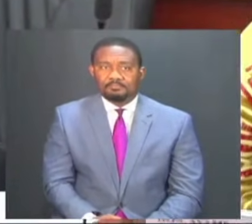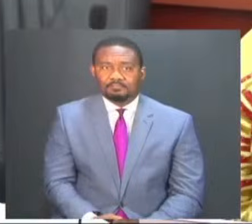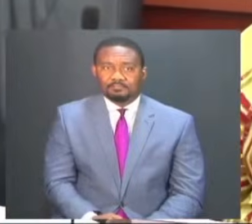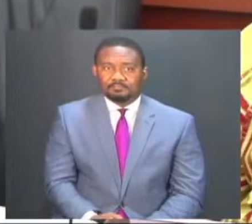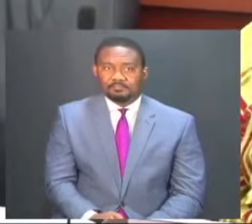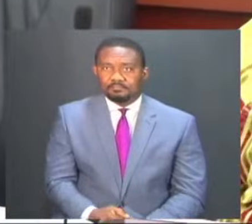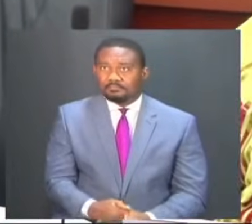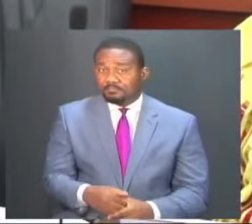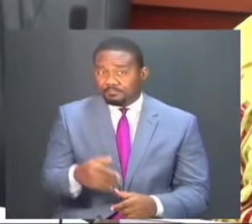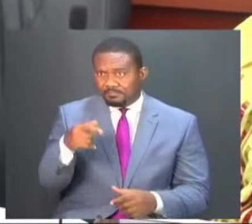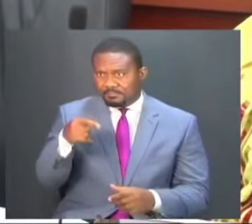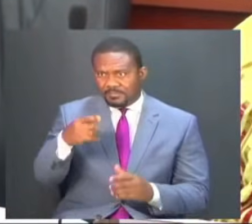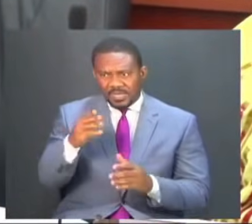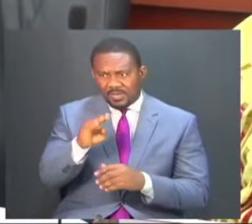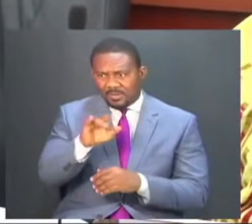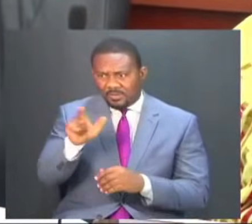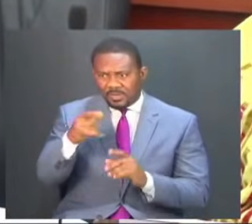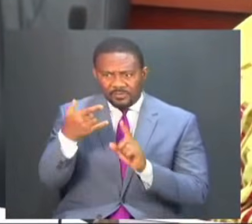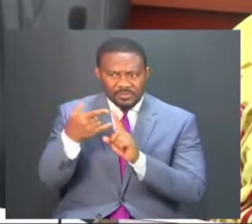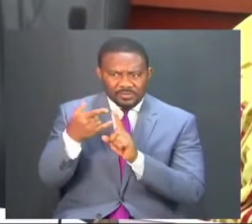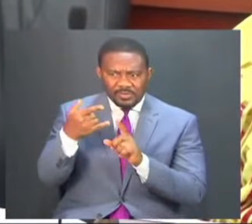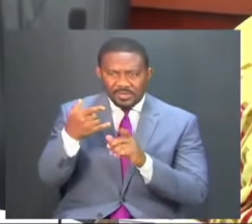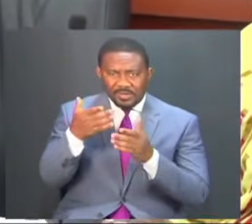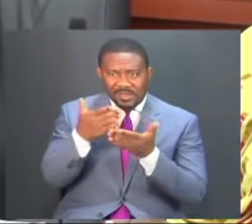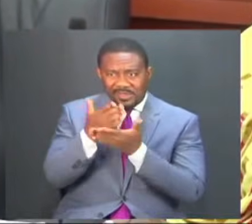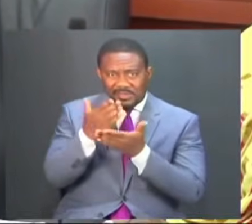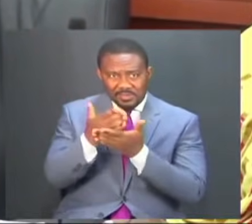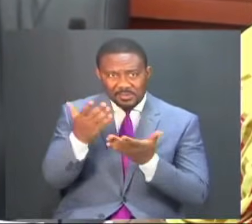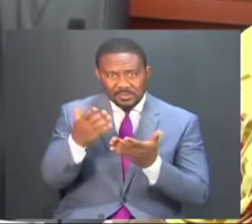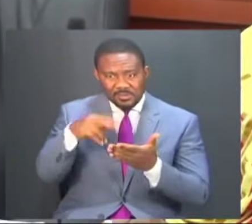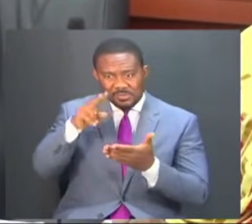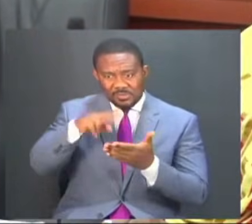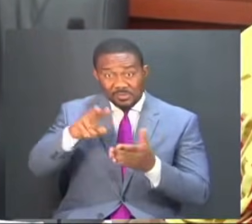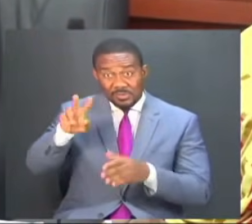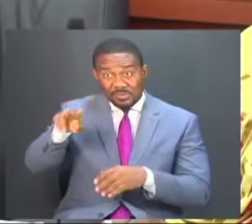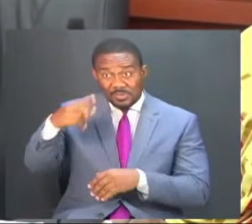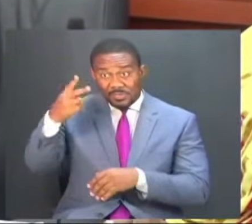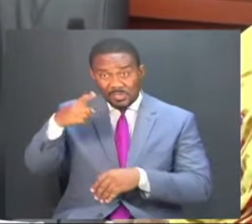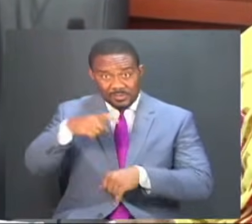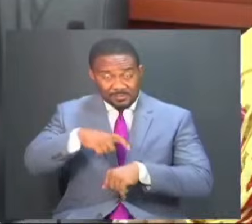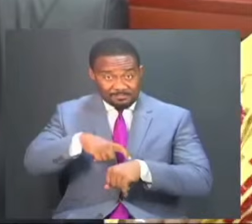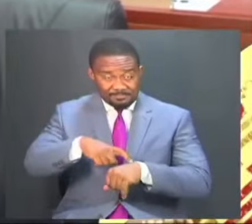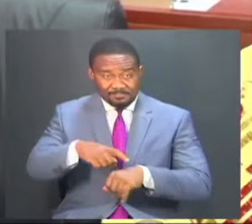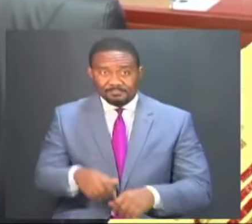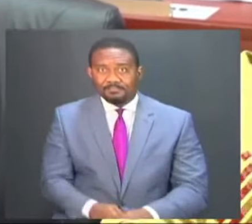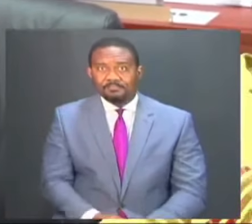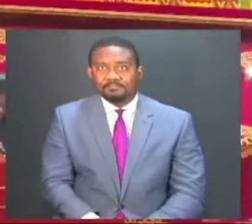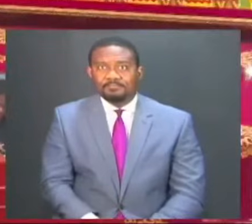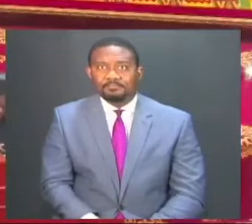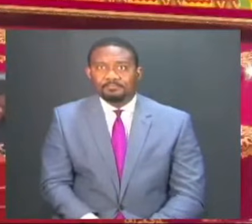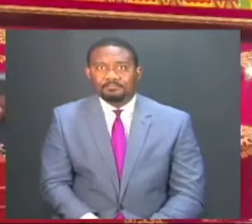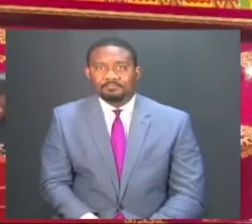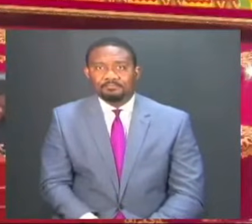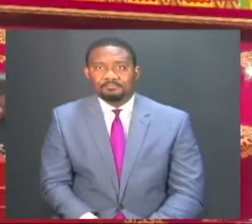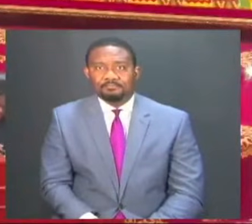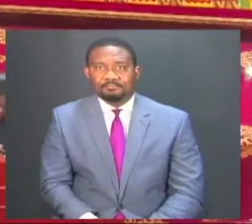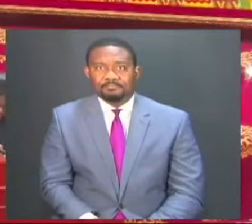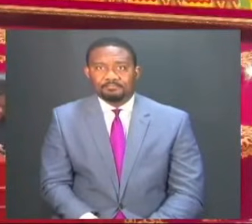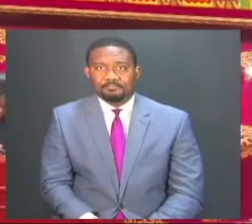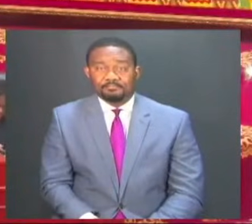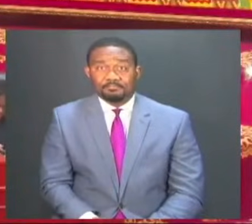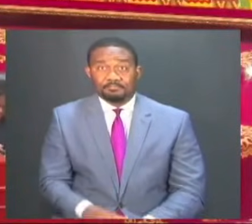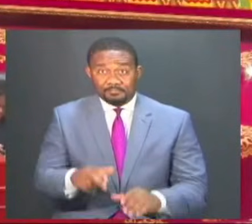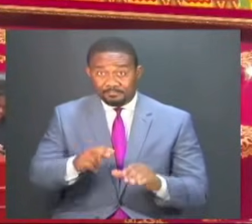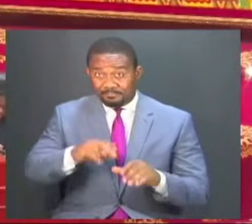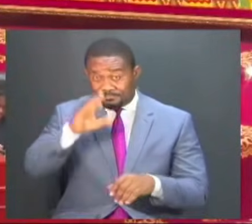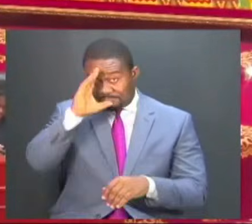Service Providers Bill 2025 be now read a second time. I so move, Mr. Speaker. Yes, Chairman of the